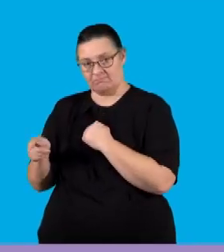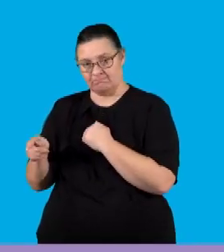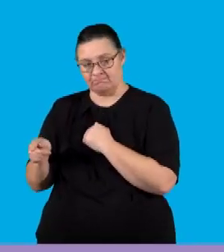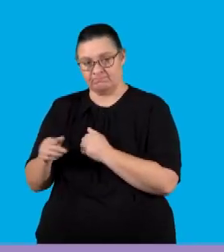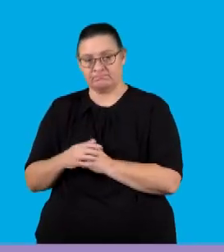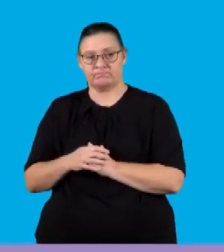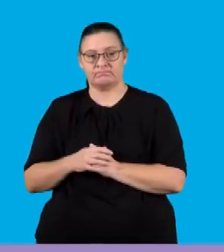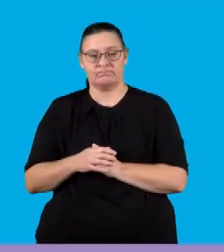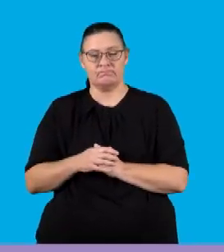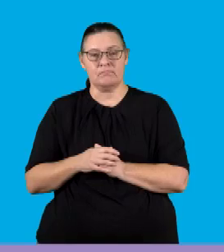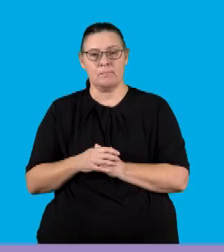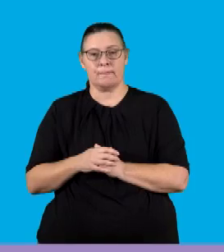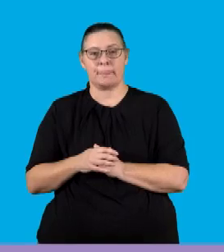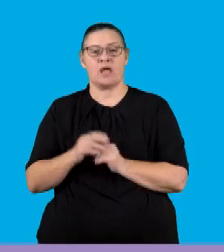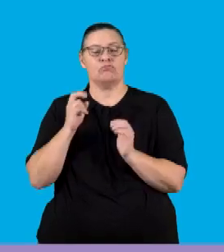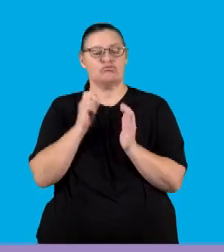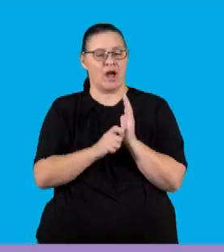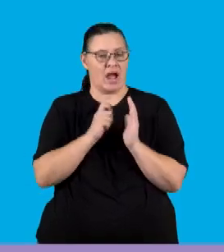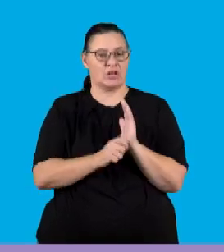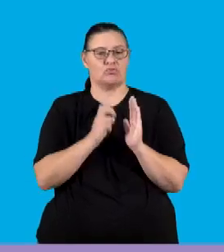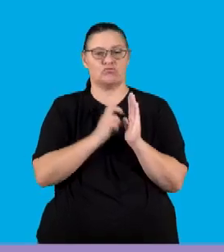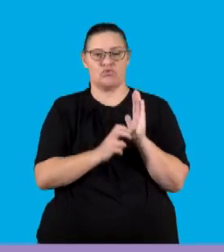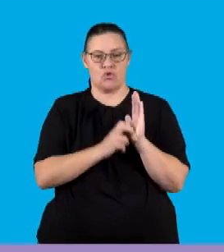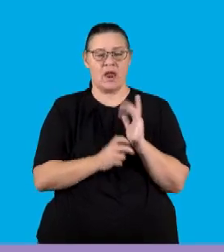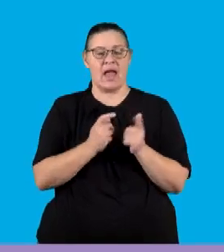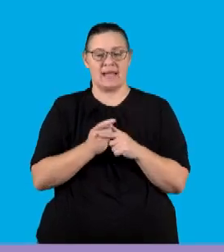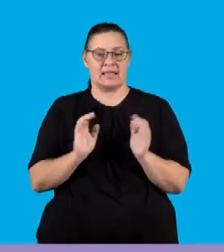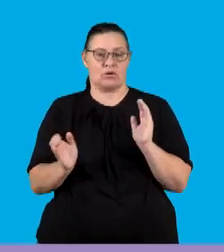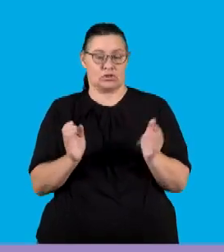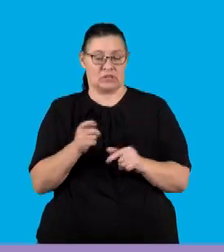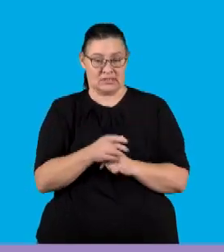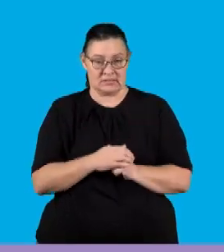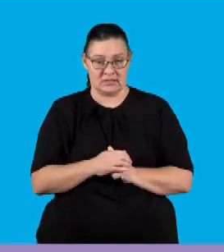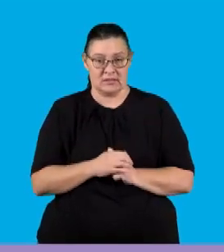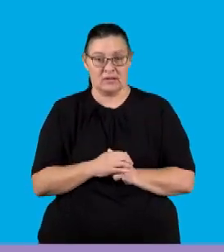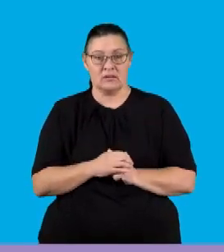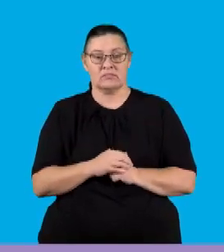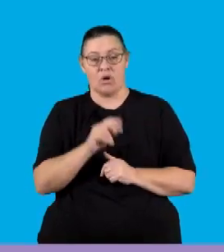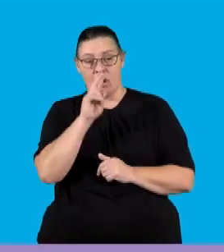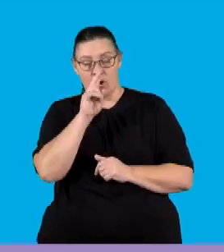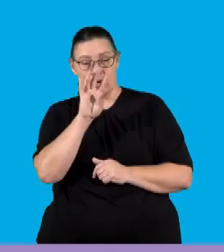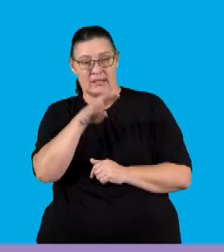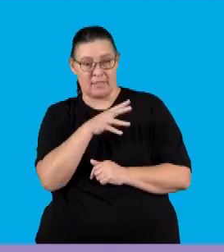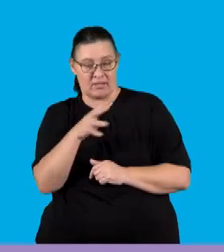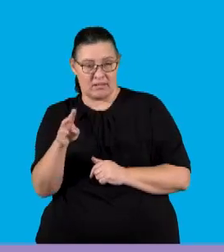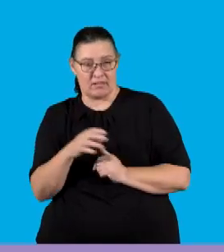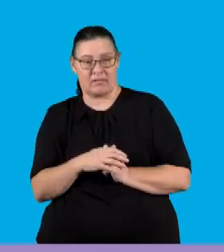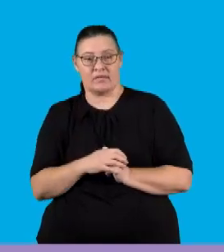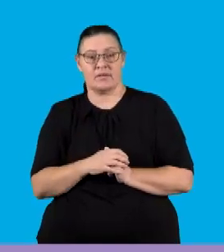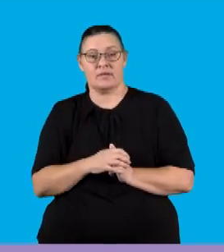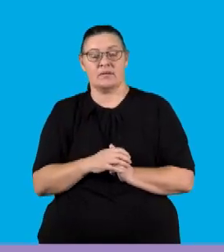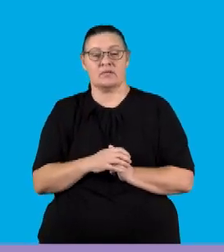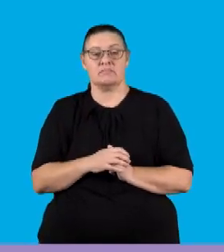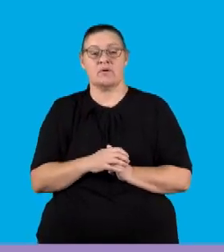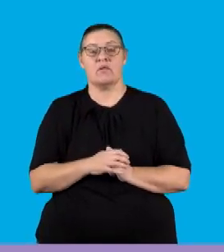and the output values. Write the rule as an equation. Now, looking at this table that we have